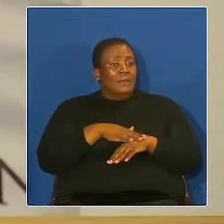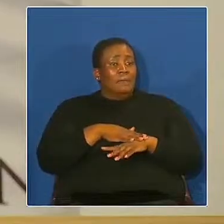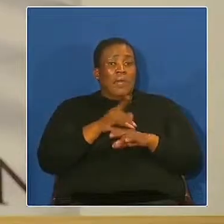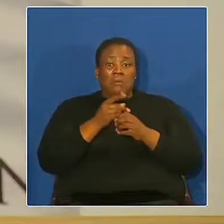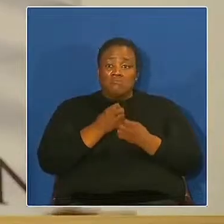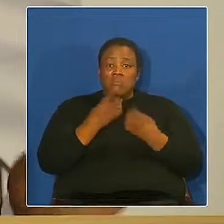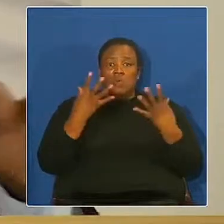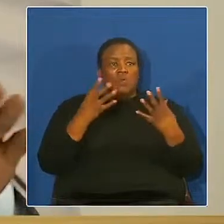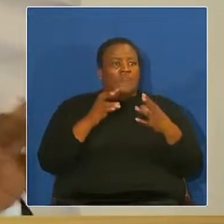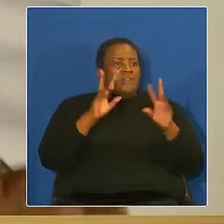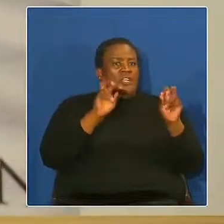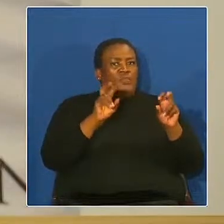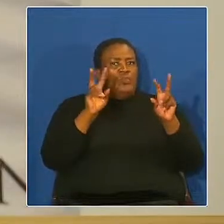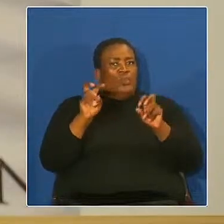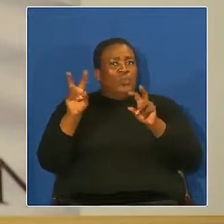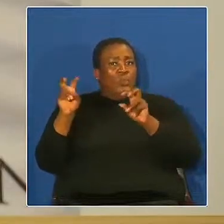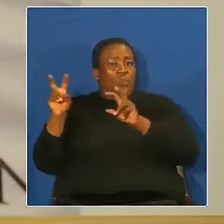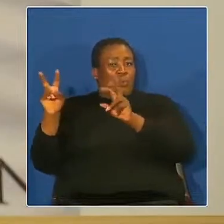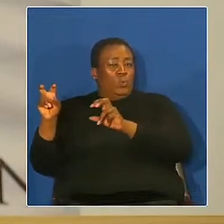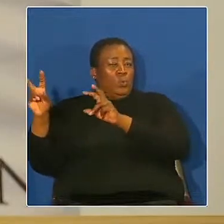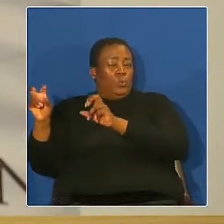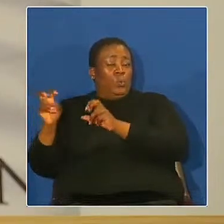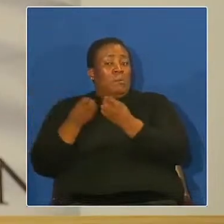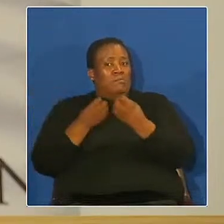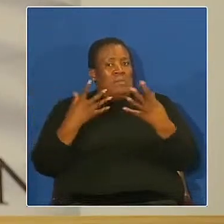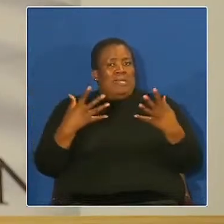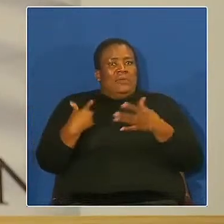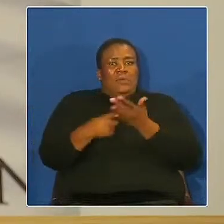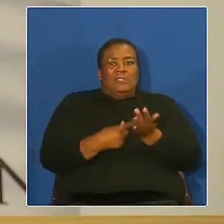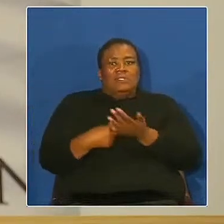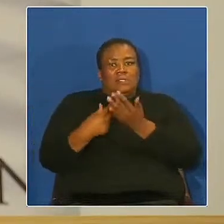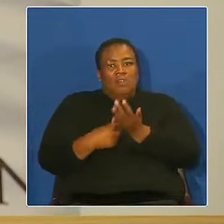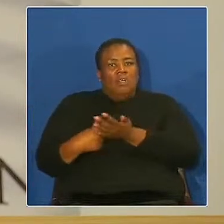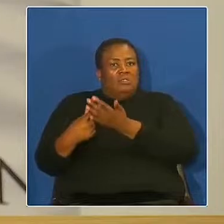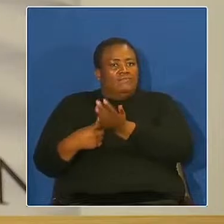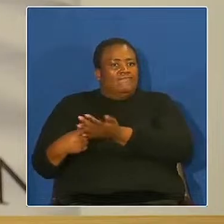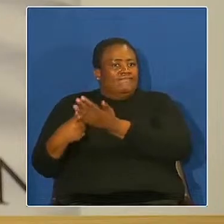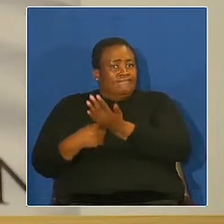lot of matters that will be discussed